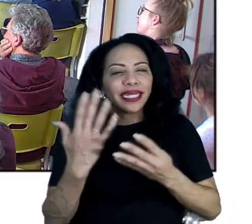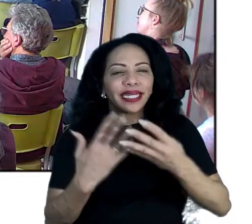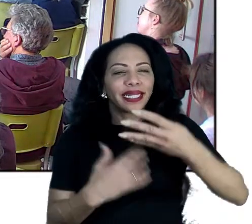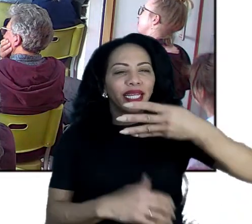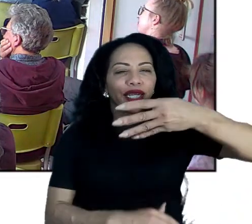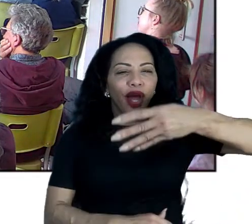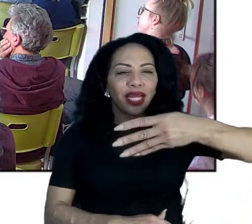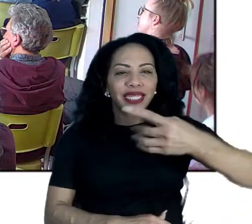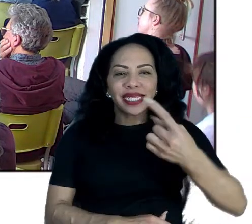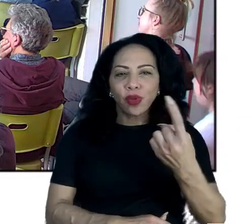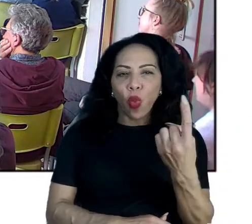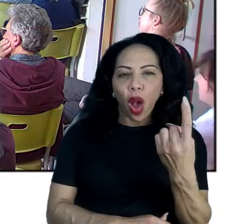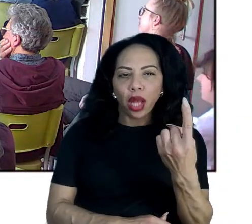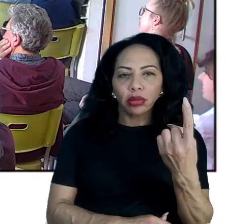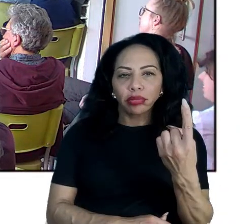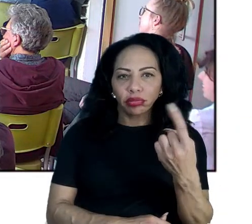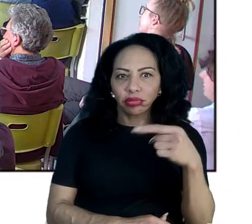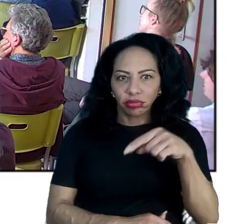Yes.